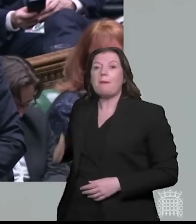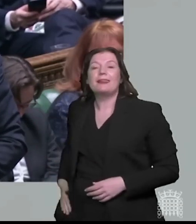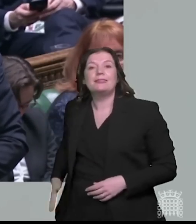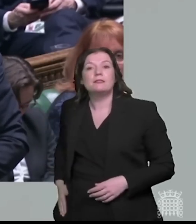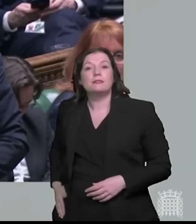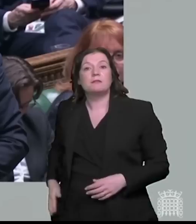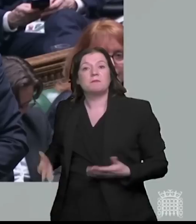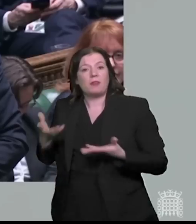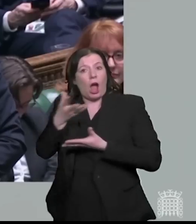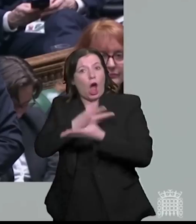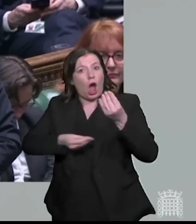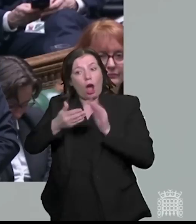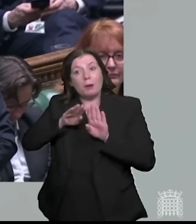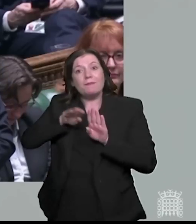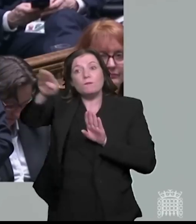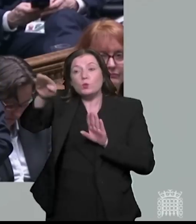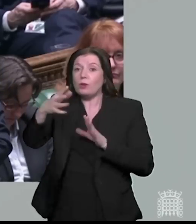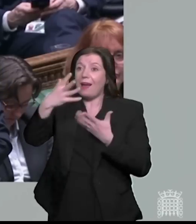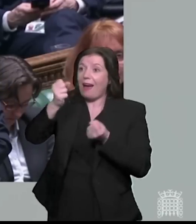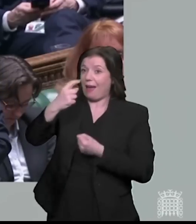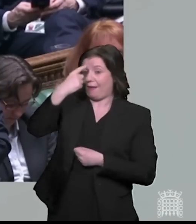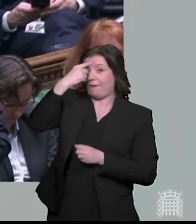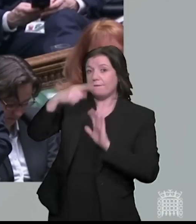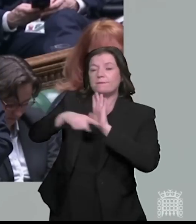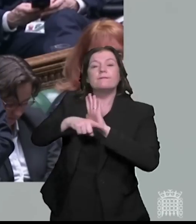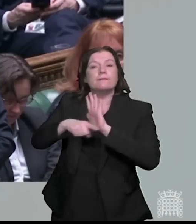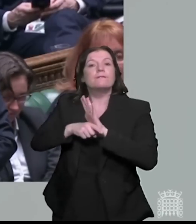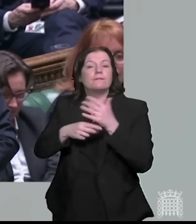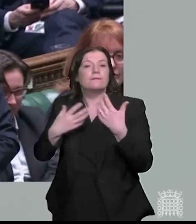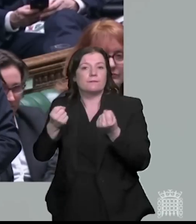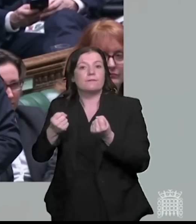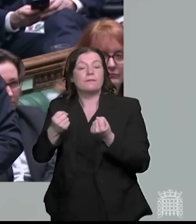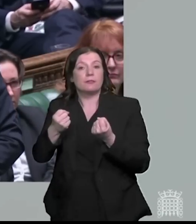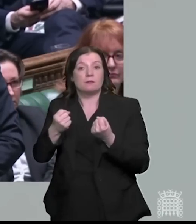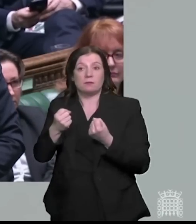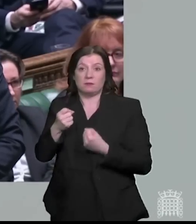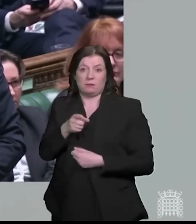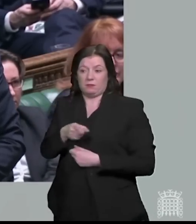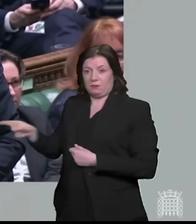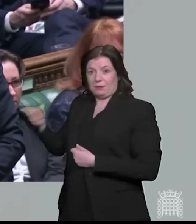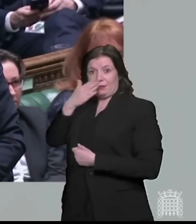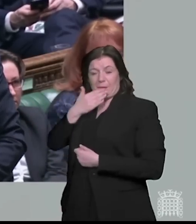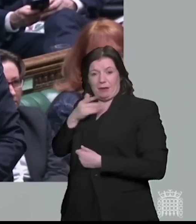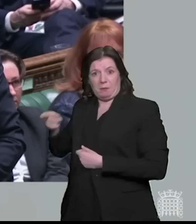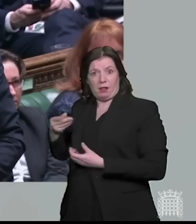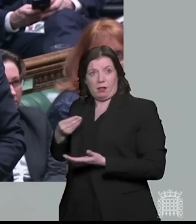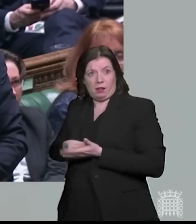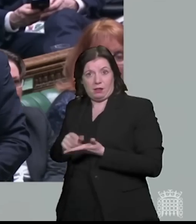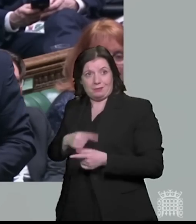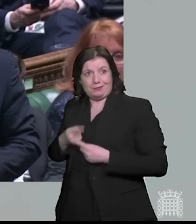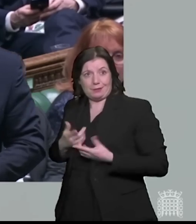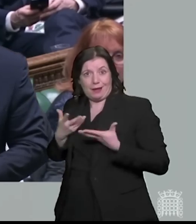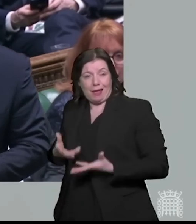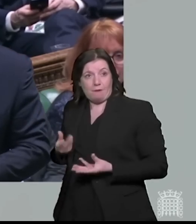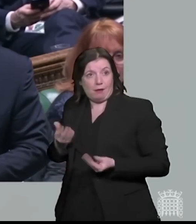the economy faces and action to tackle some of the cost burdens on ordinary people. And these long-term